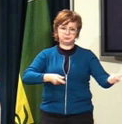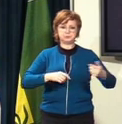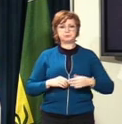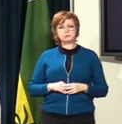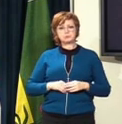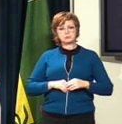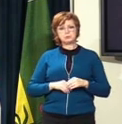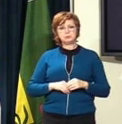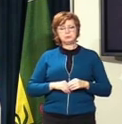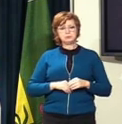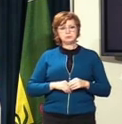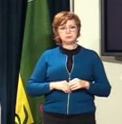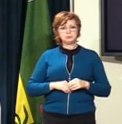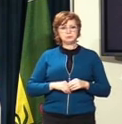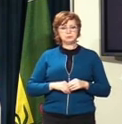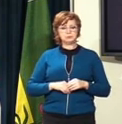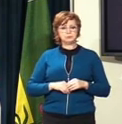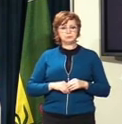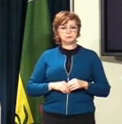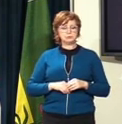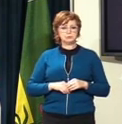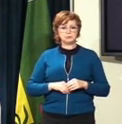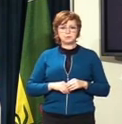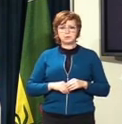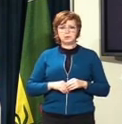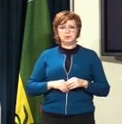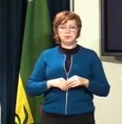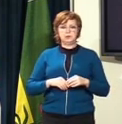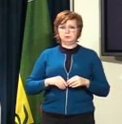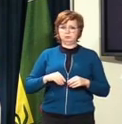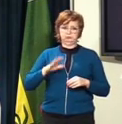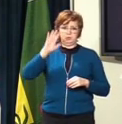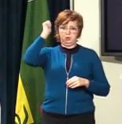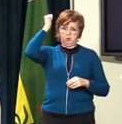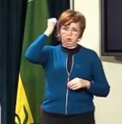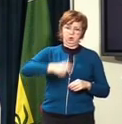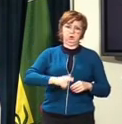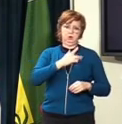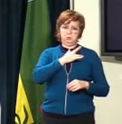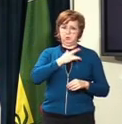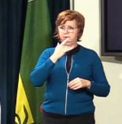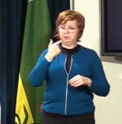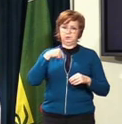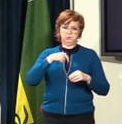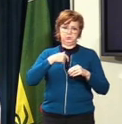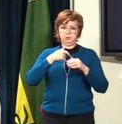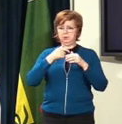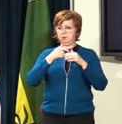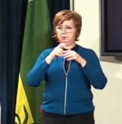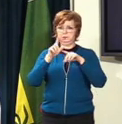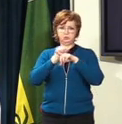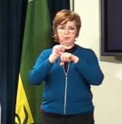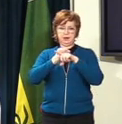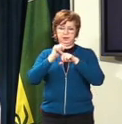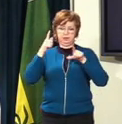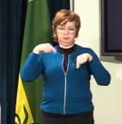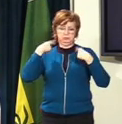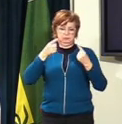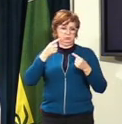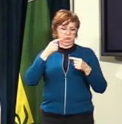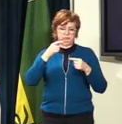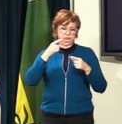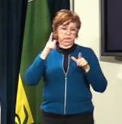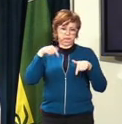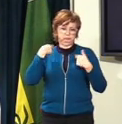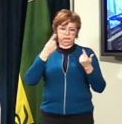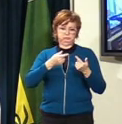and showing up at health systems, our staff and physicians across the province are trained to be able to adjust their practice to deal with these cases. But I'll hand it over to